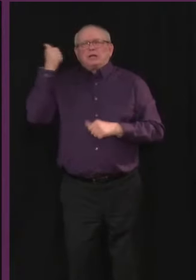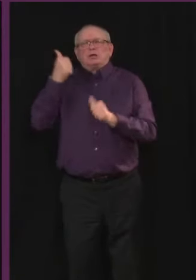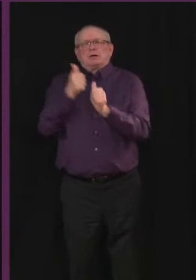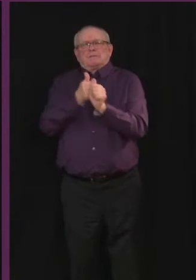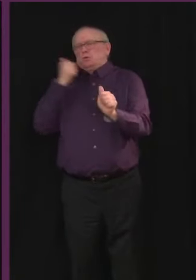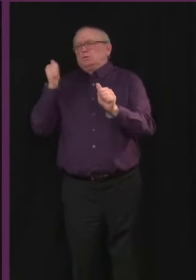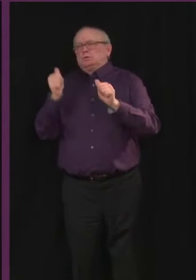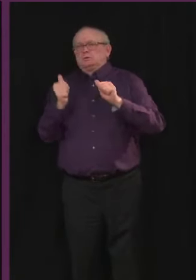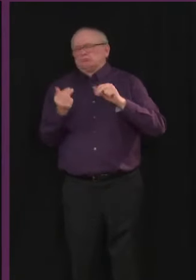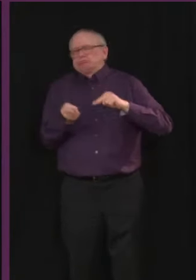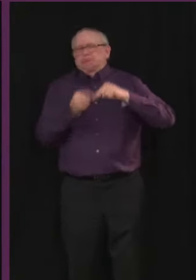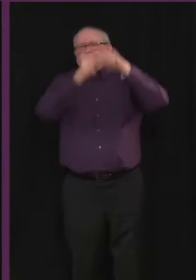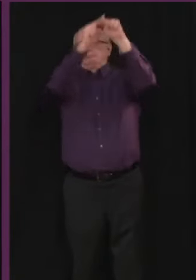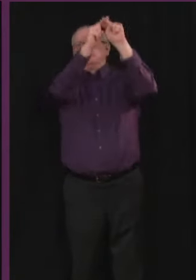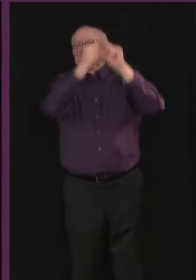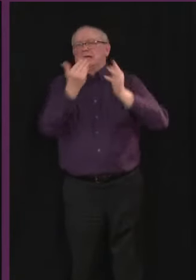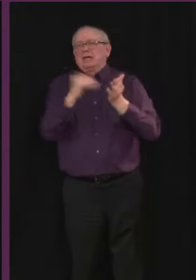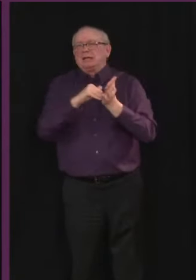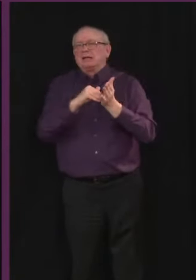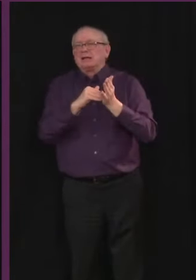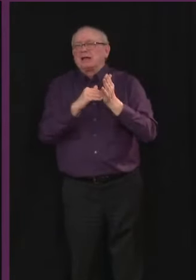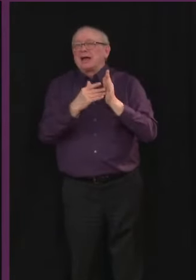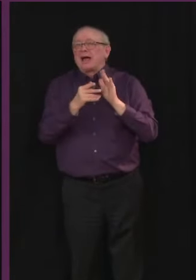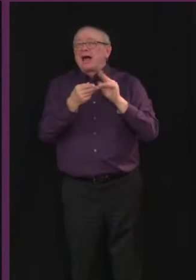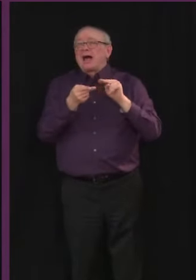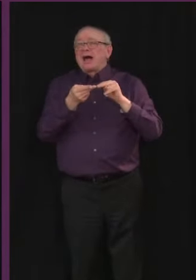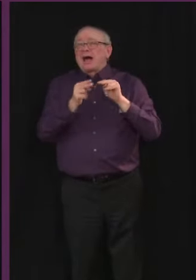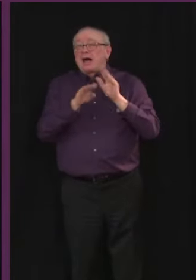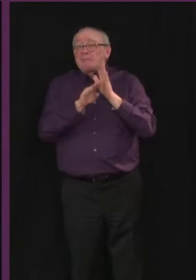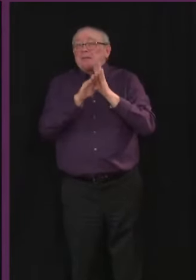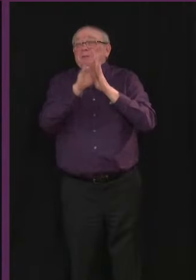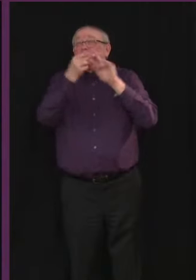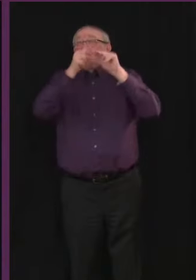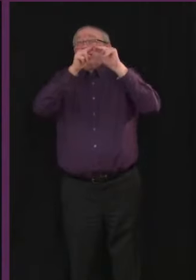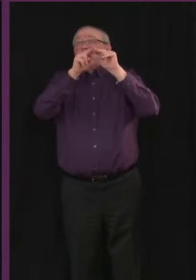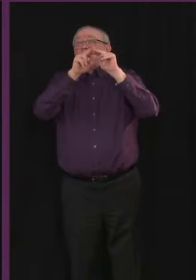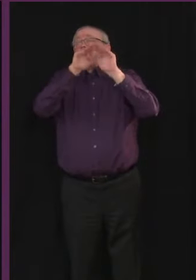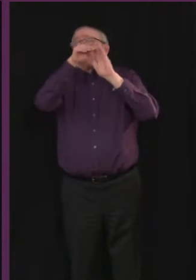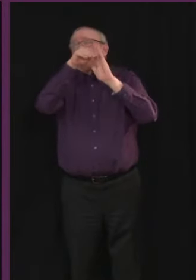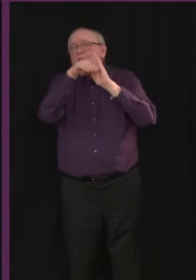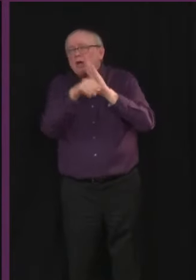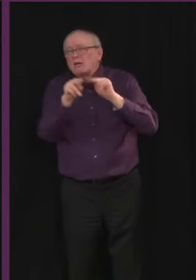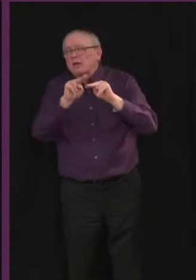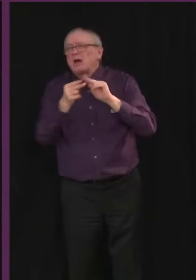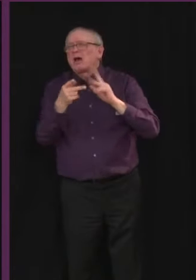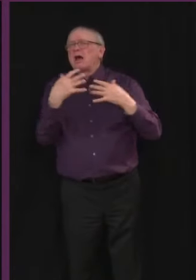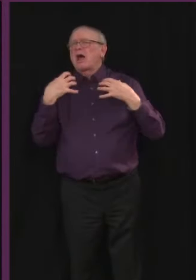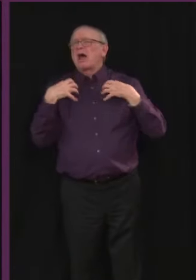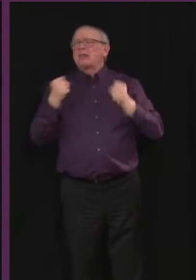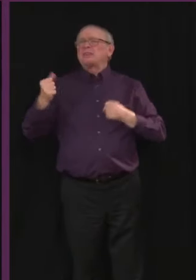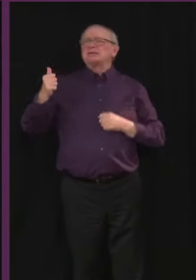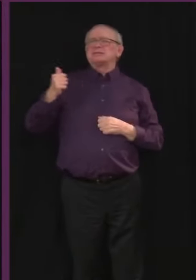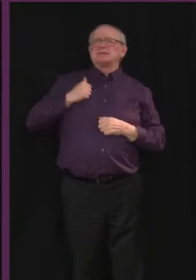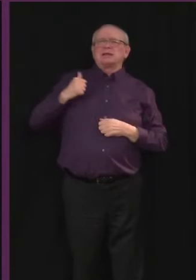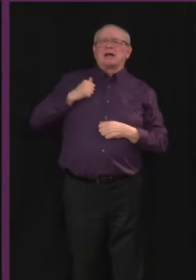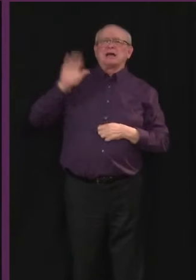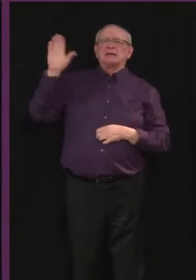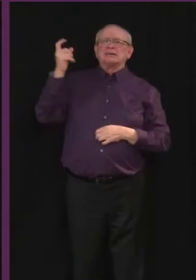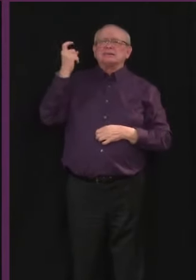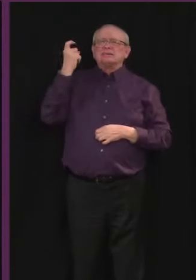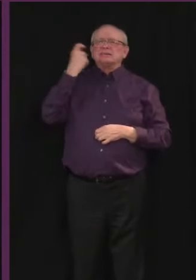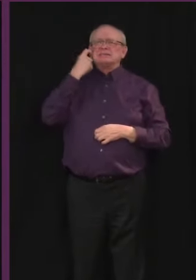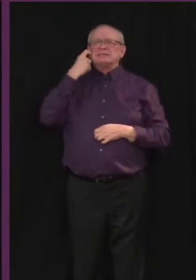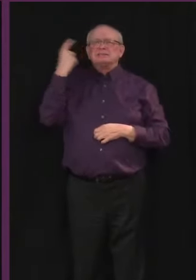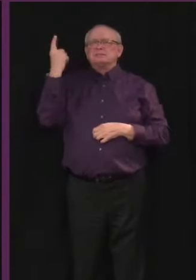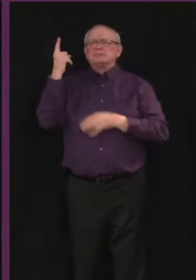I'm wondering what you take from the Public Health of Canada's latest modeling on the effect of